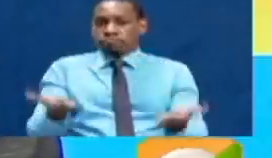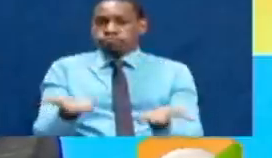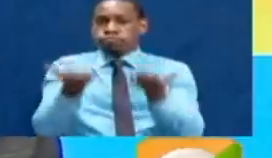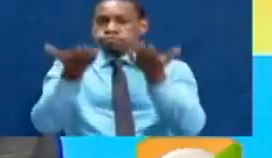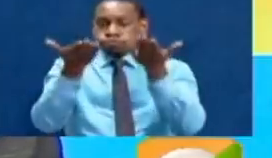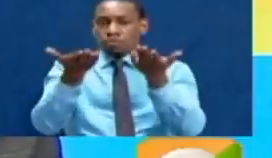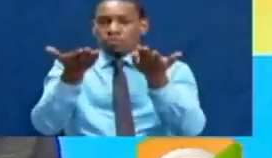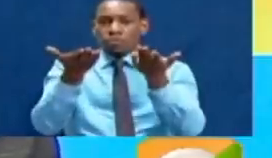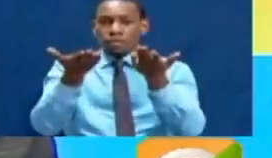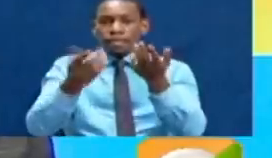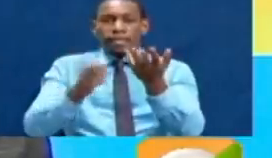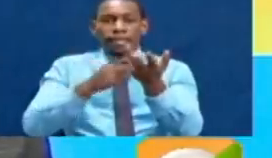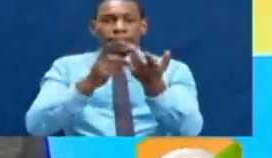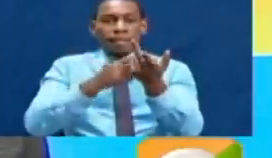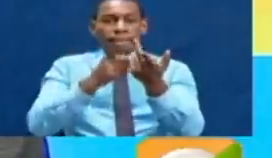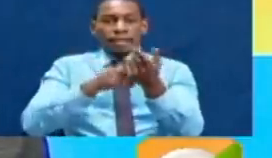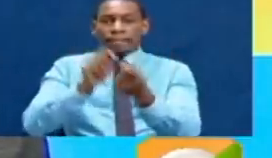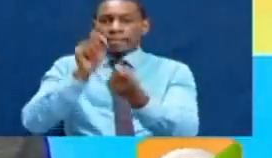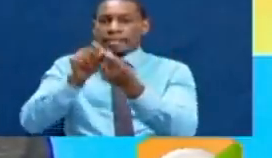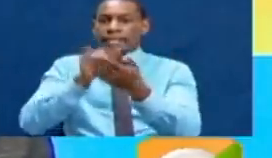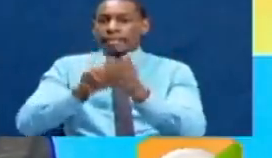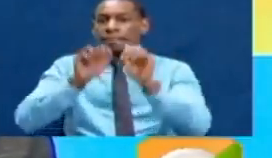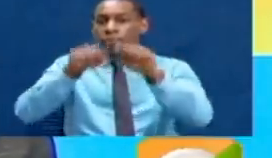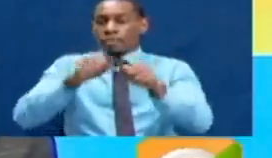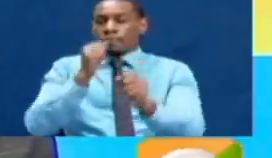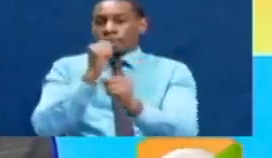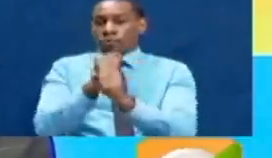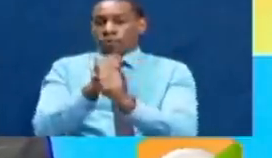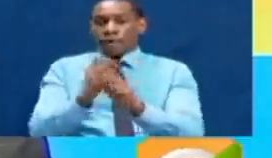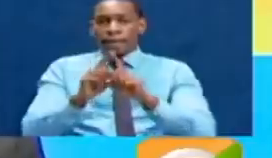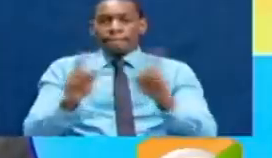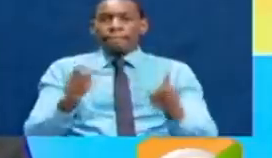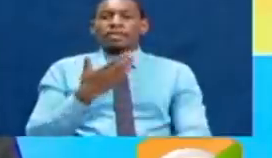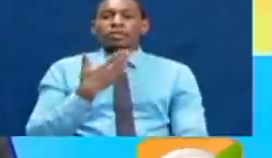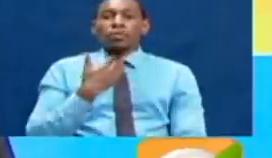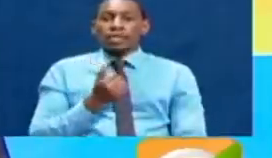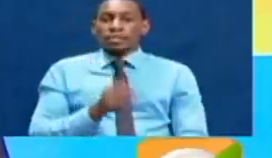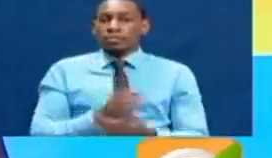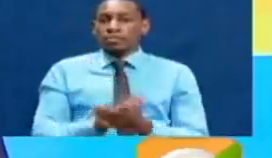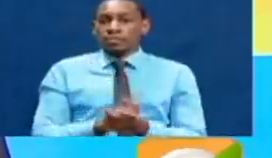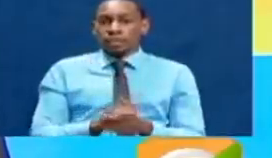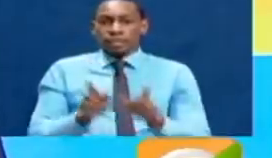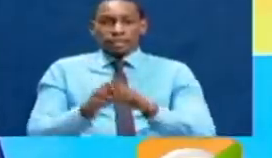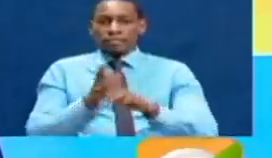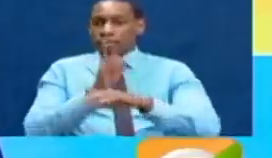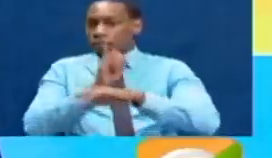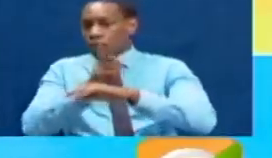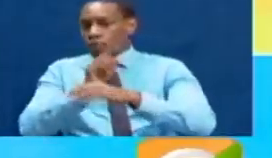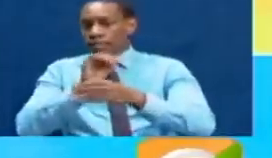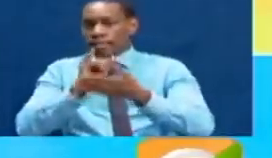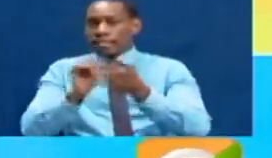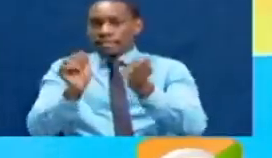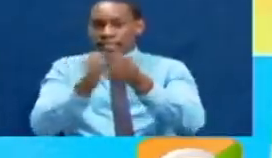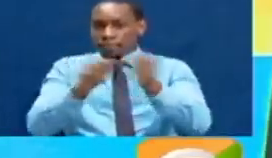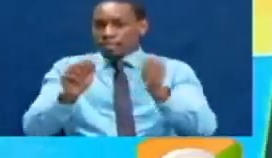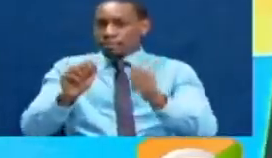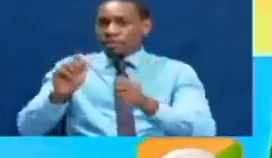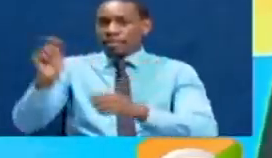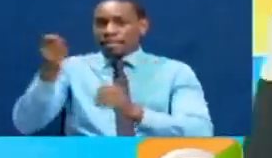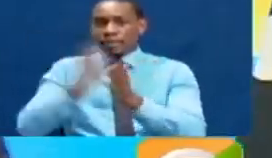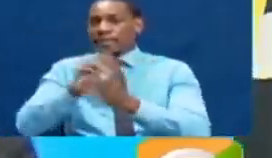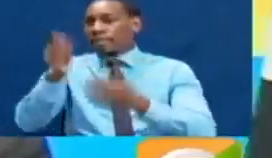up the number of tests that we can do. But I want to caution too that there is no way as a country, and any